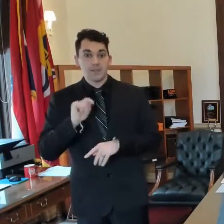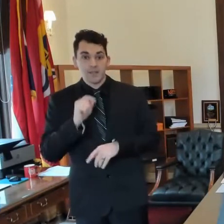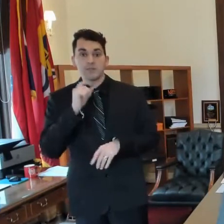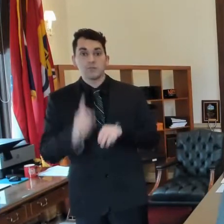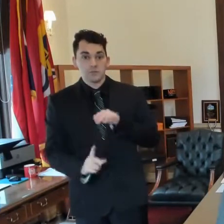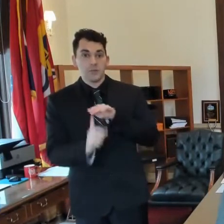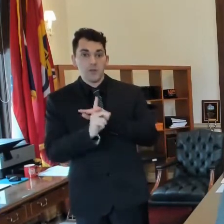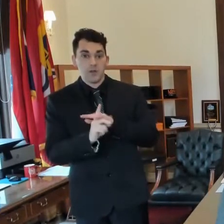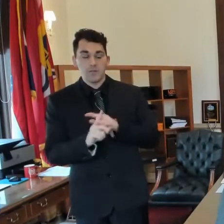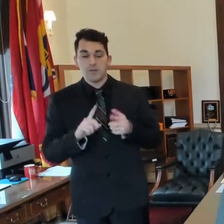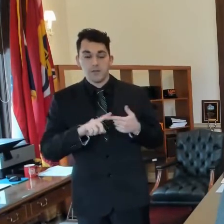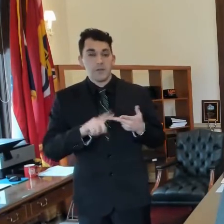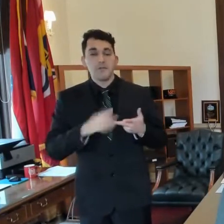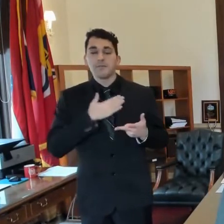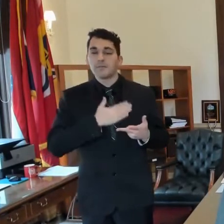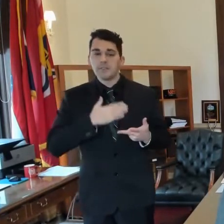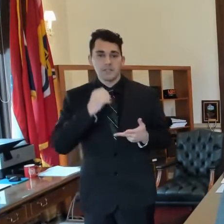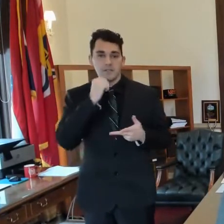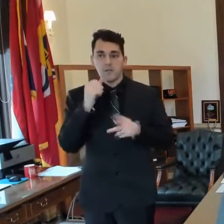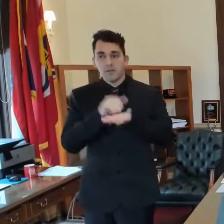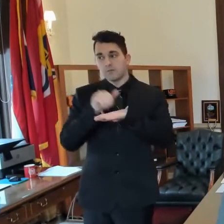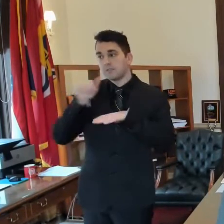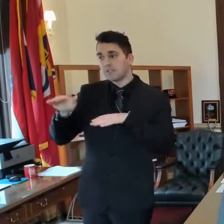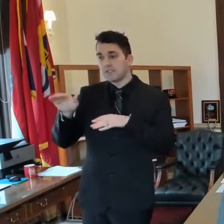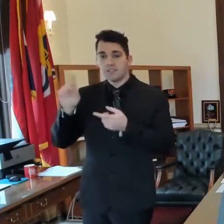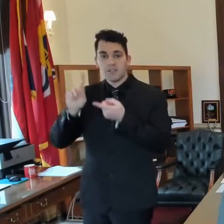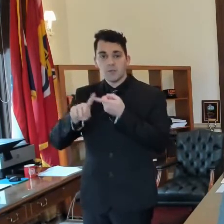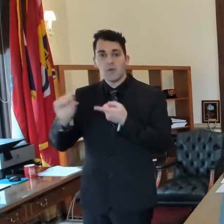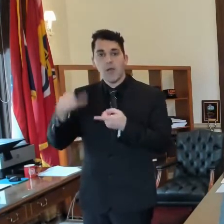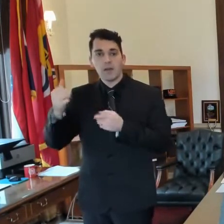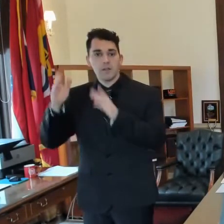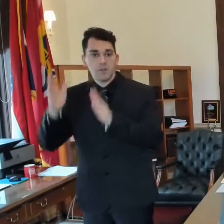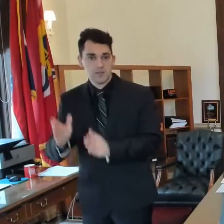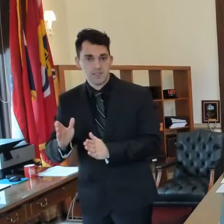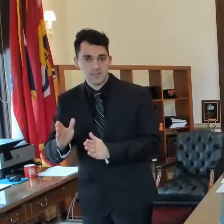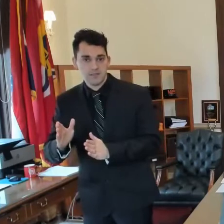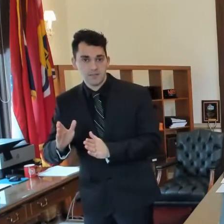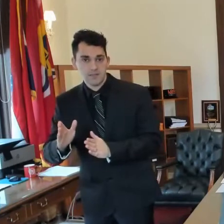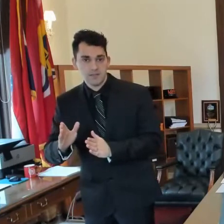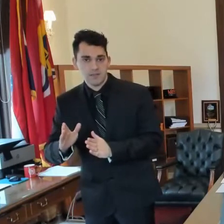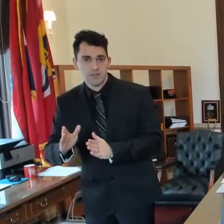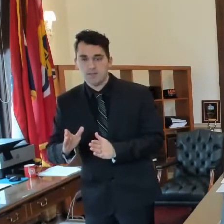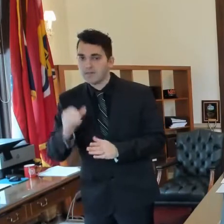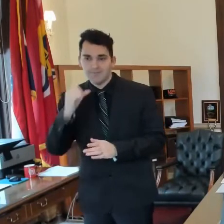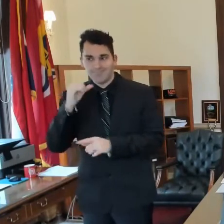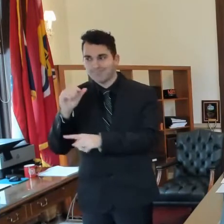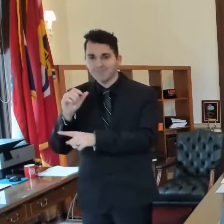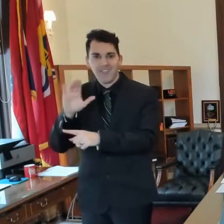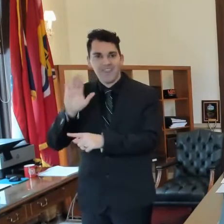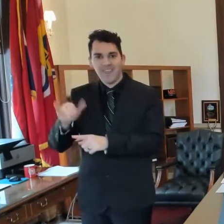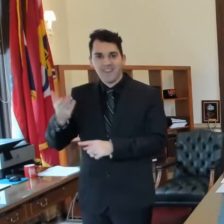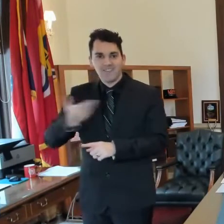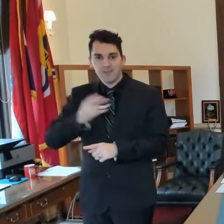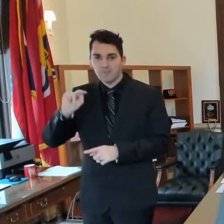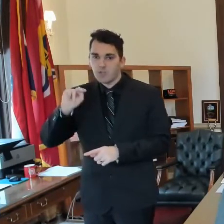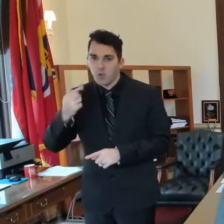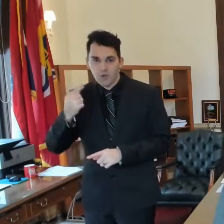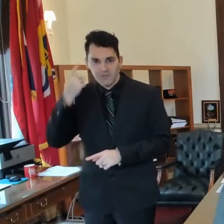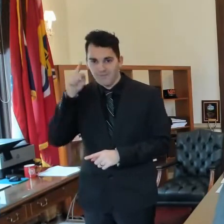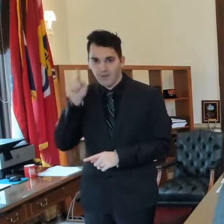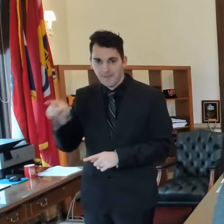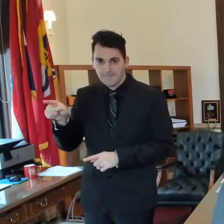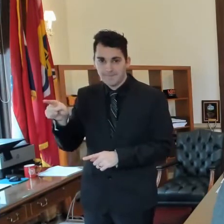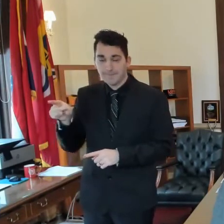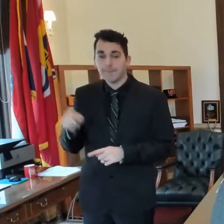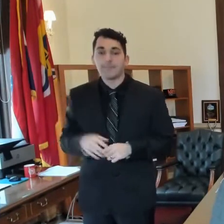invitation because it won't be good for the person that you forward it to. If you have not signed up, you